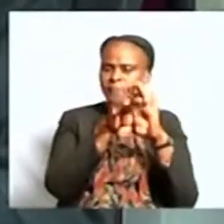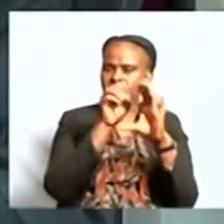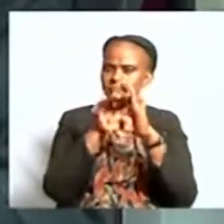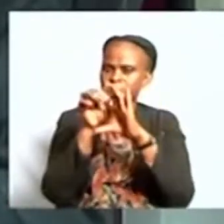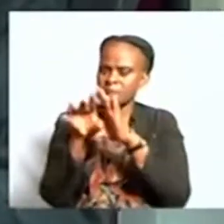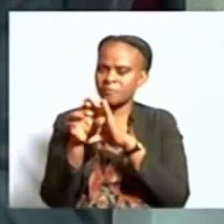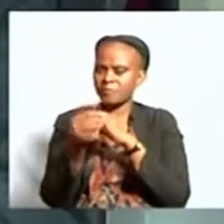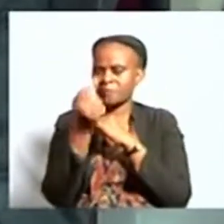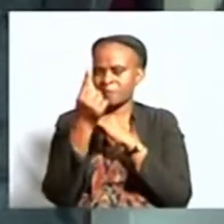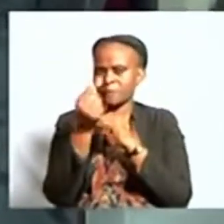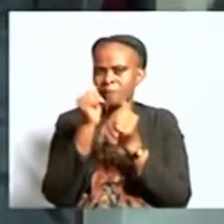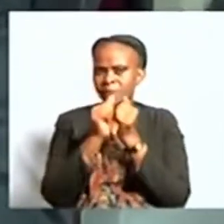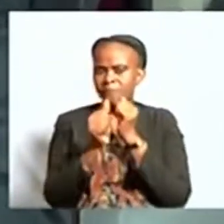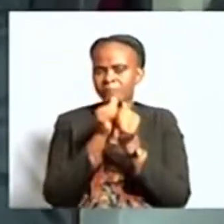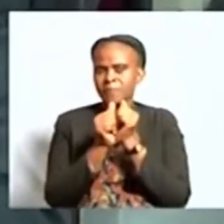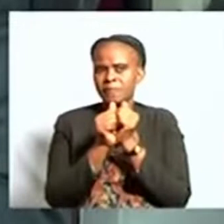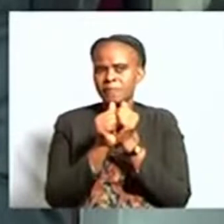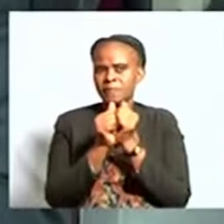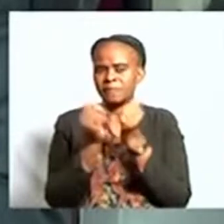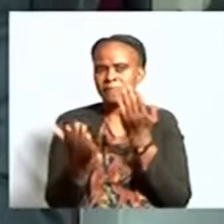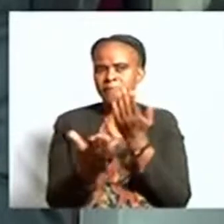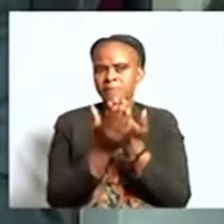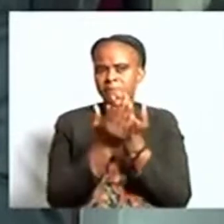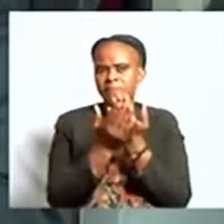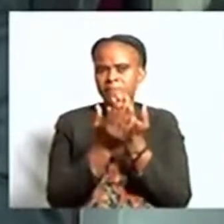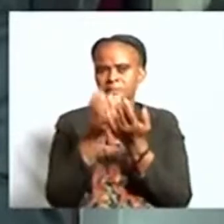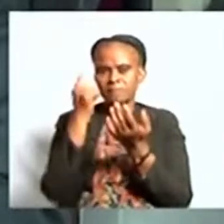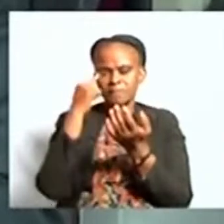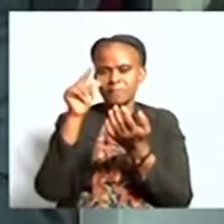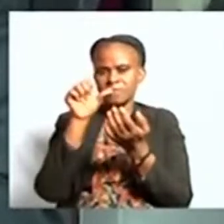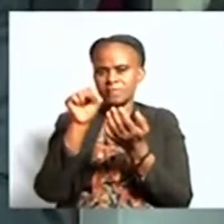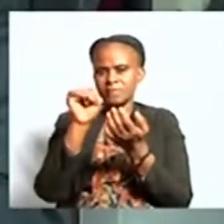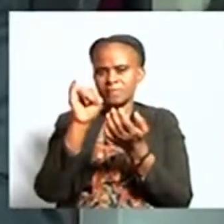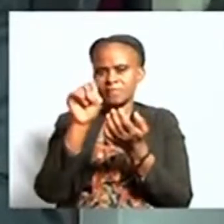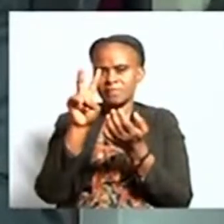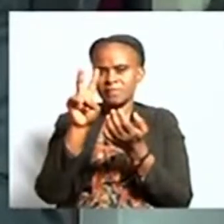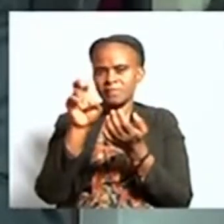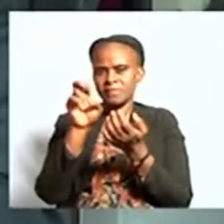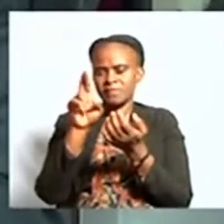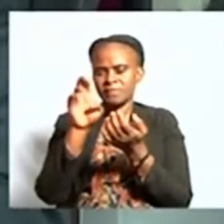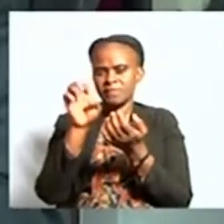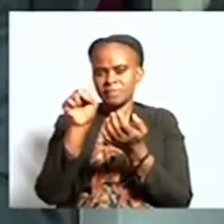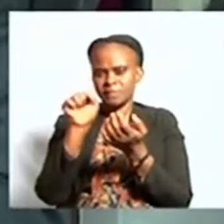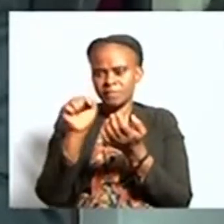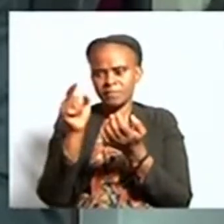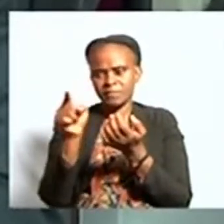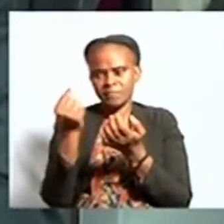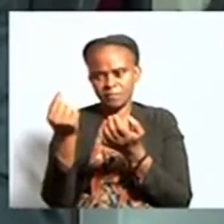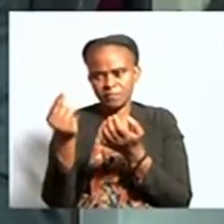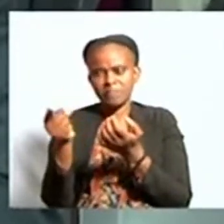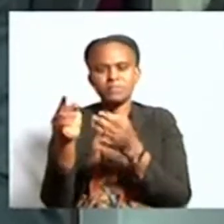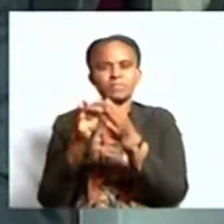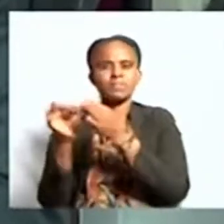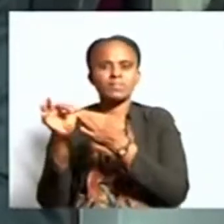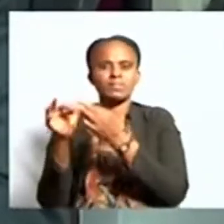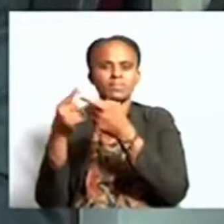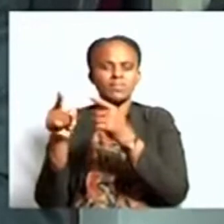the one that is attached is for Silverest. This is the one I alluded to, where there was a difference of the